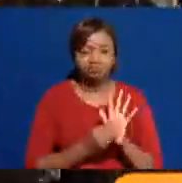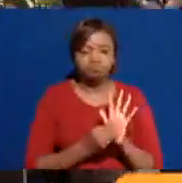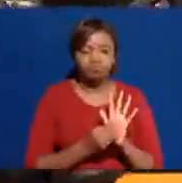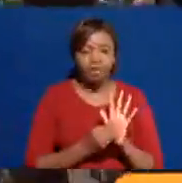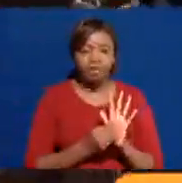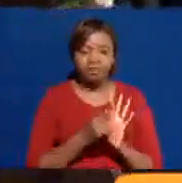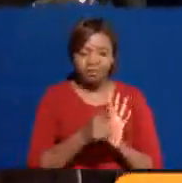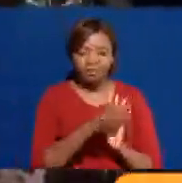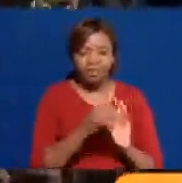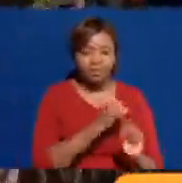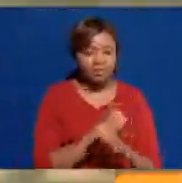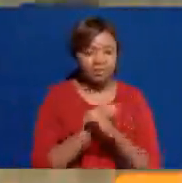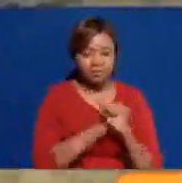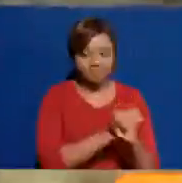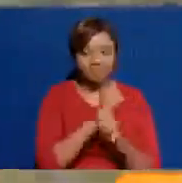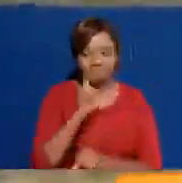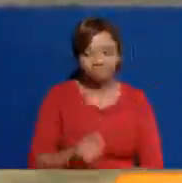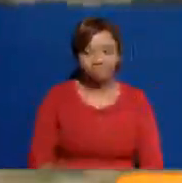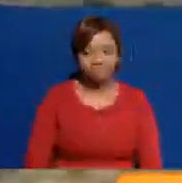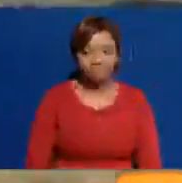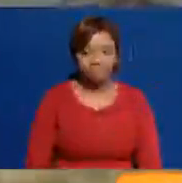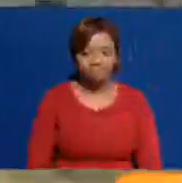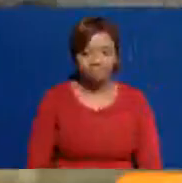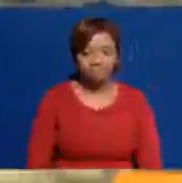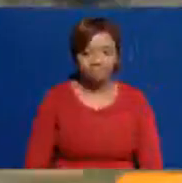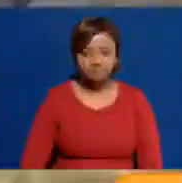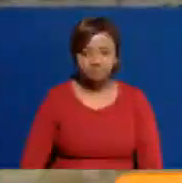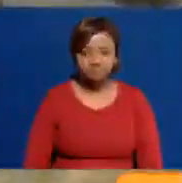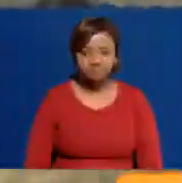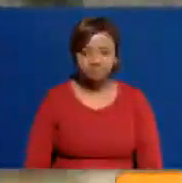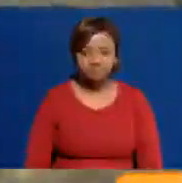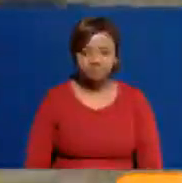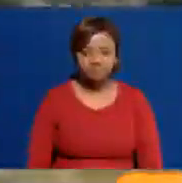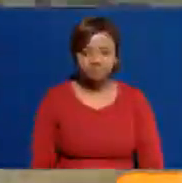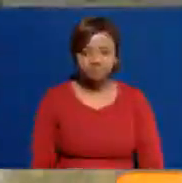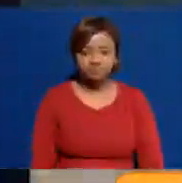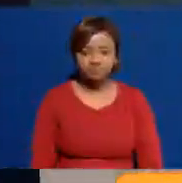area. Mary Muoki, Citizen TV.